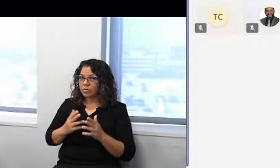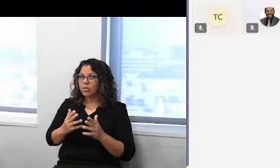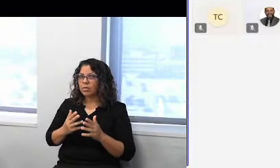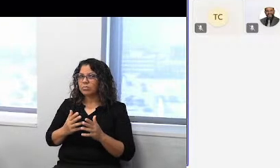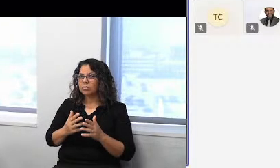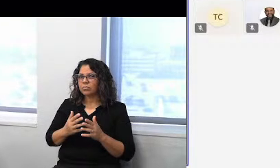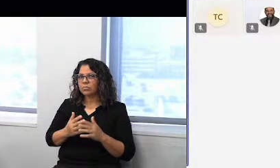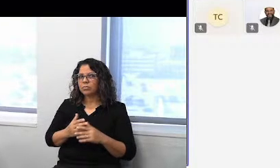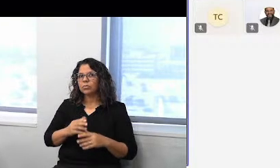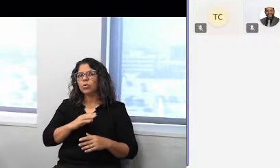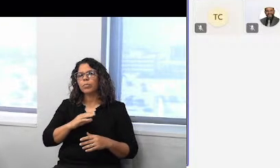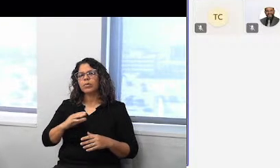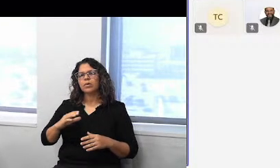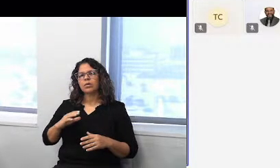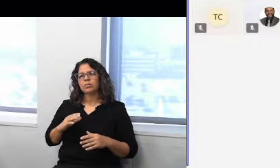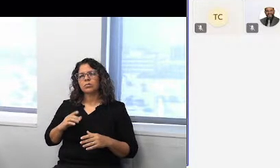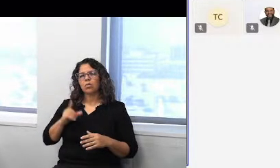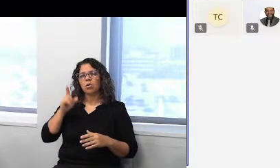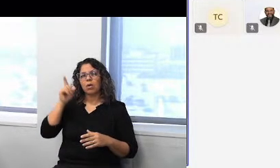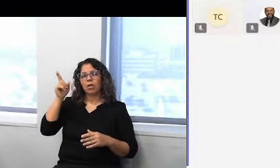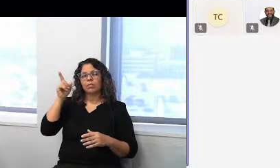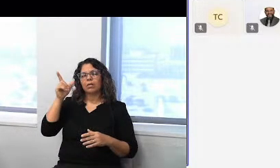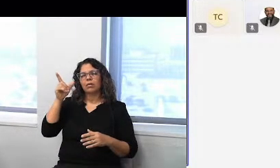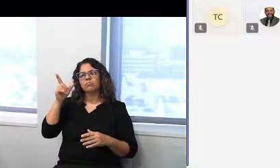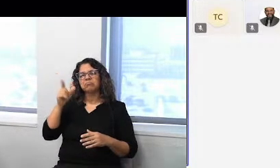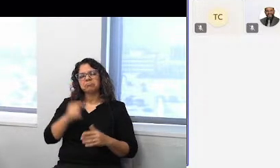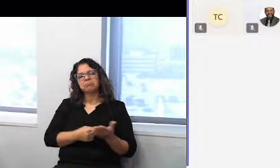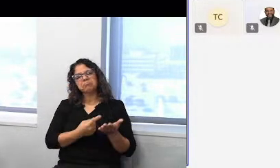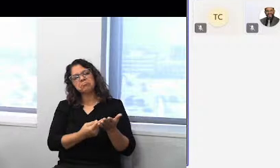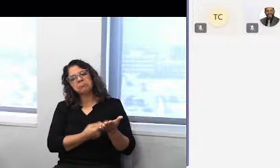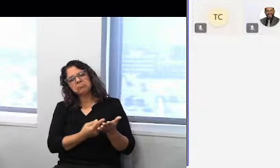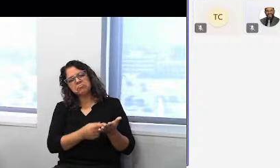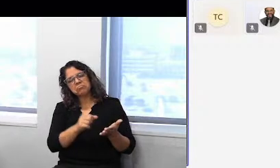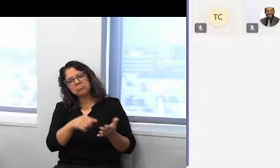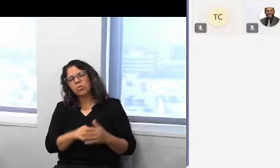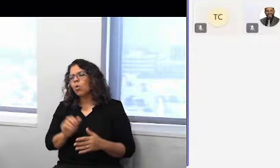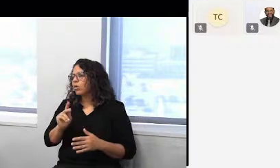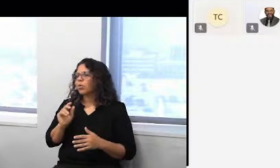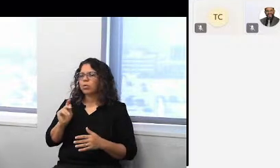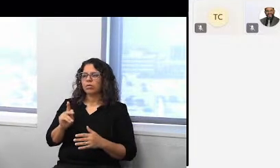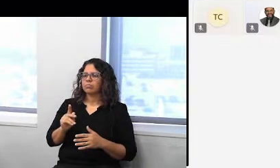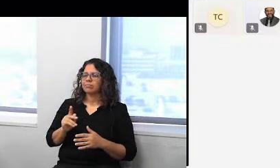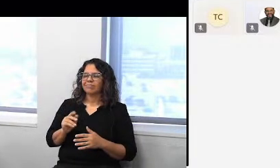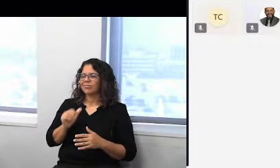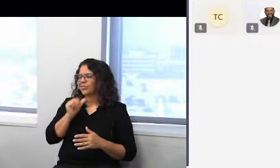that dialogue with me. Yes, sir. Okay. Perfect. I don't need it then.